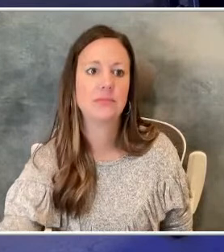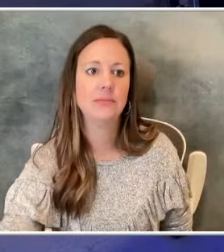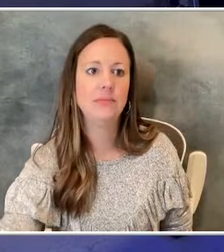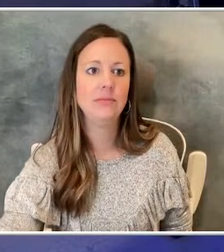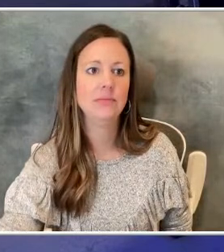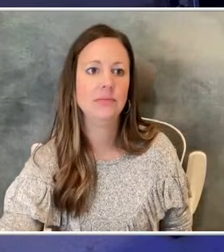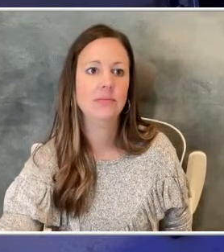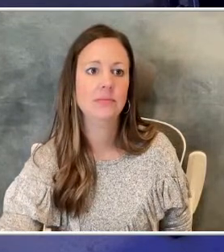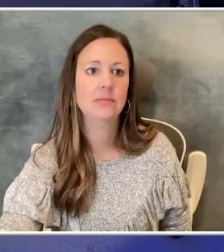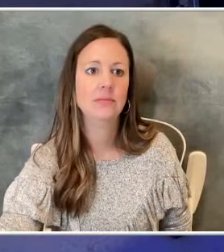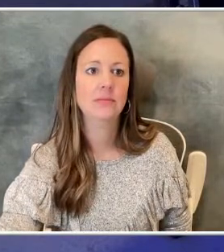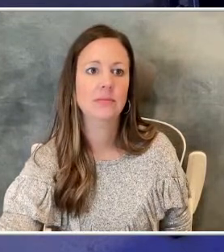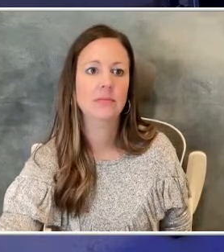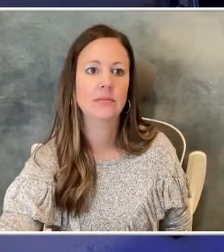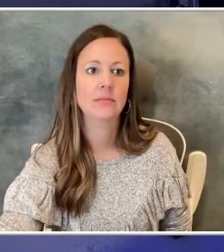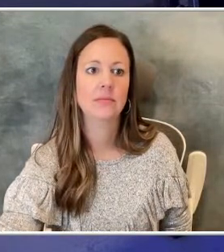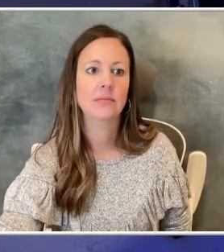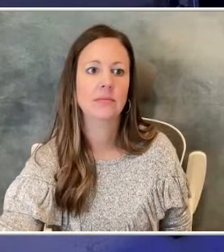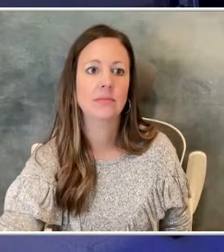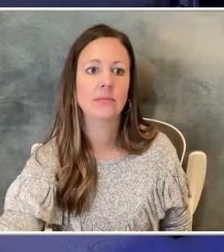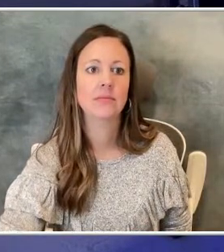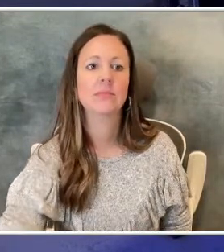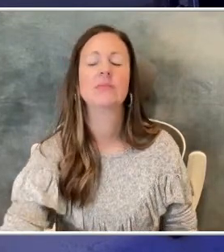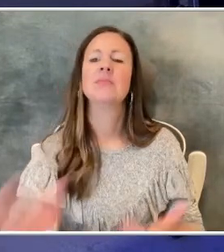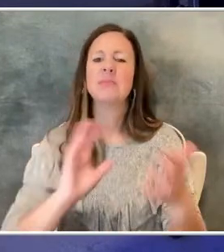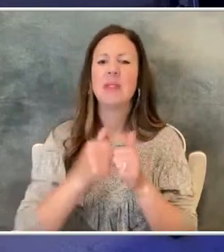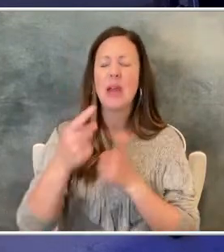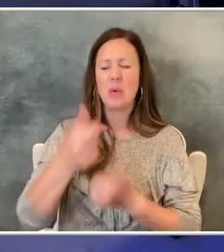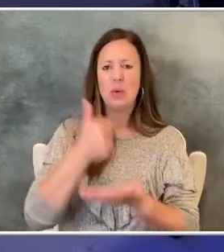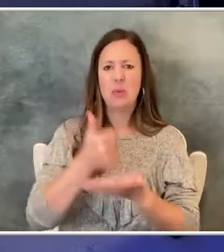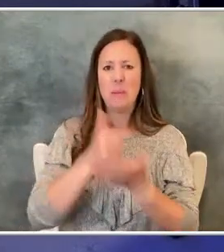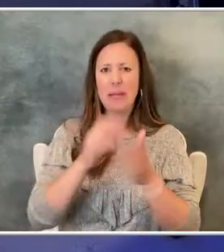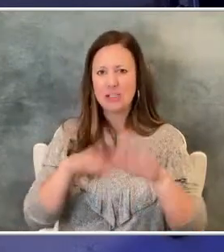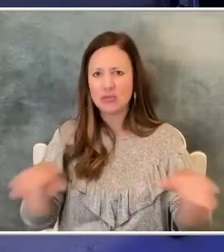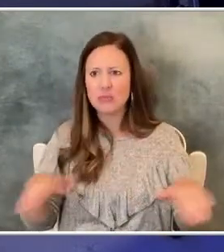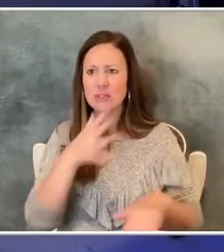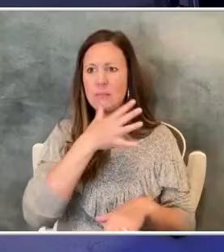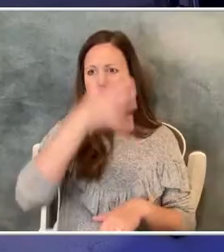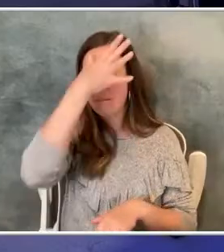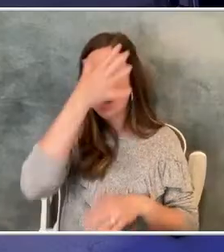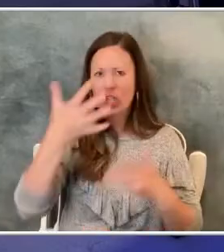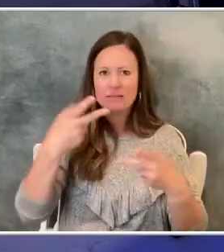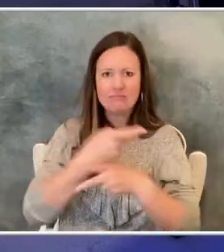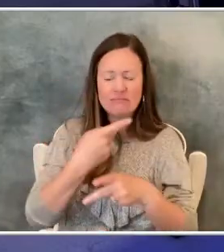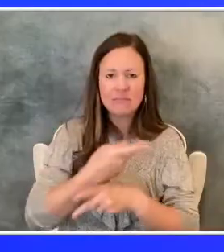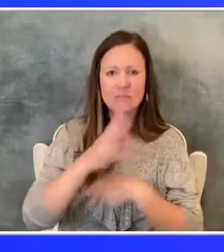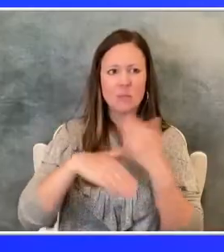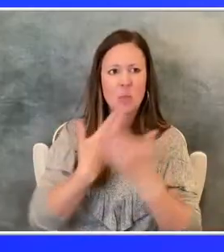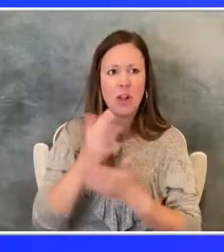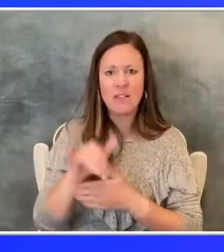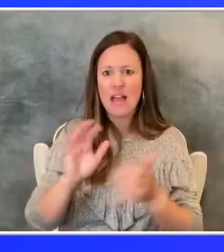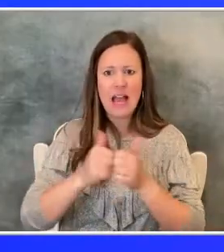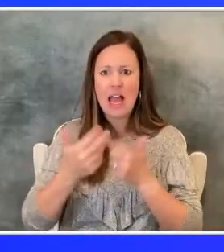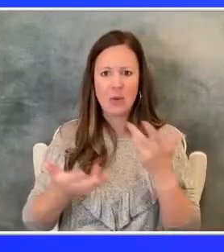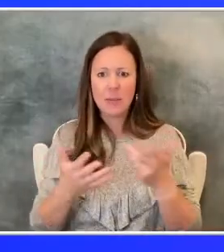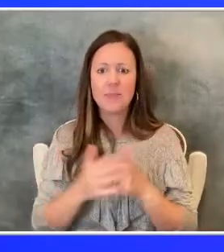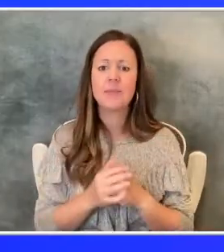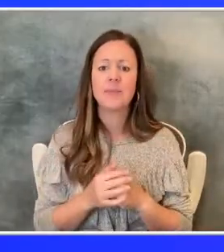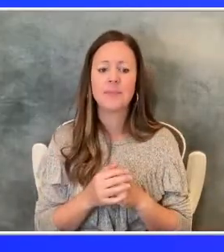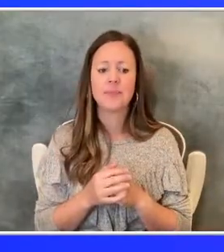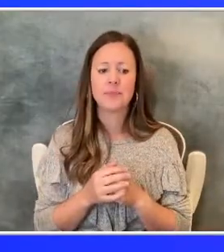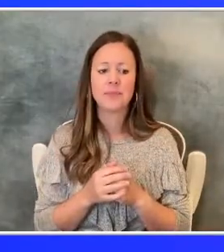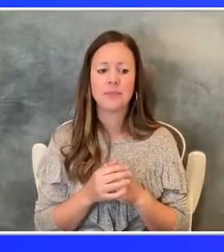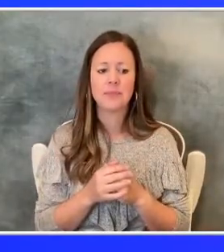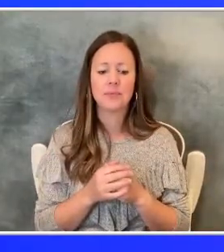children with this? And then how are you helping parents navigate and answer these questions? Because I'm sure they have a bunch. So it's not uncommon because